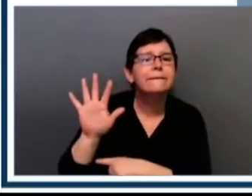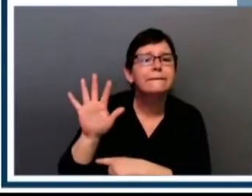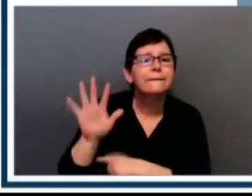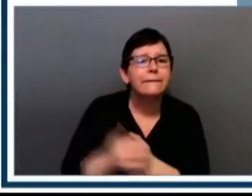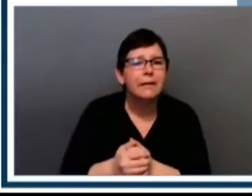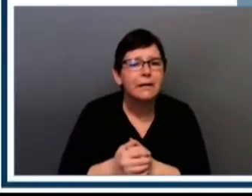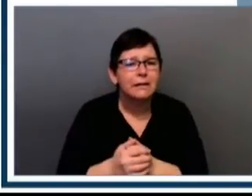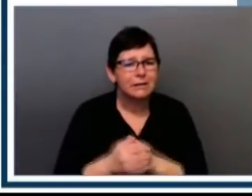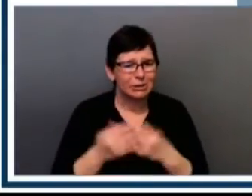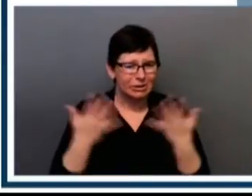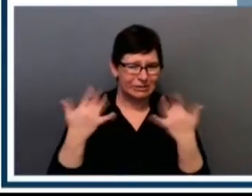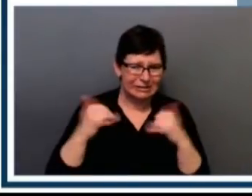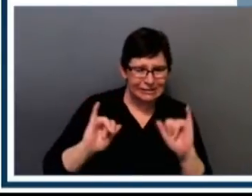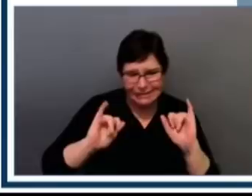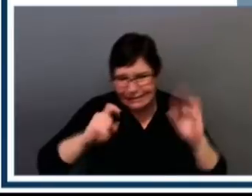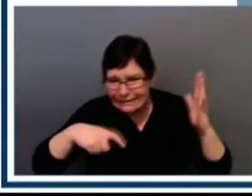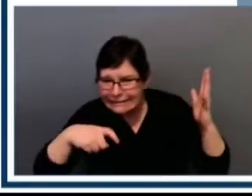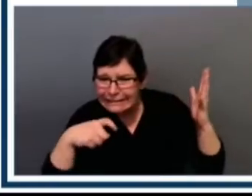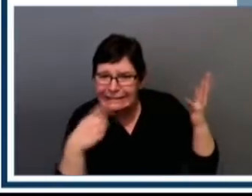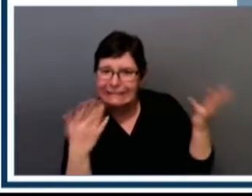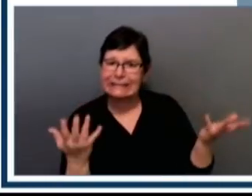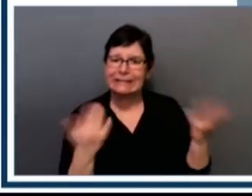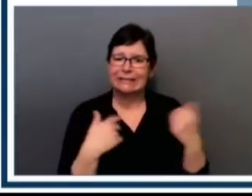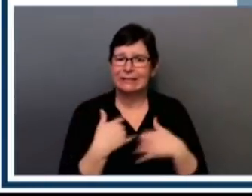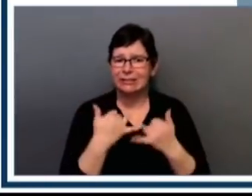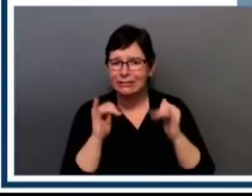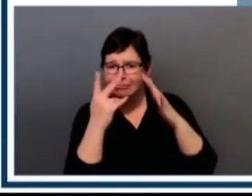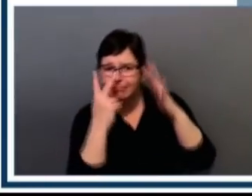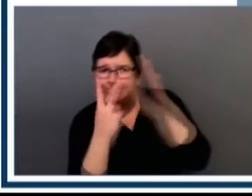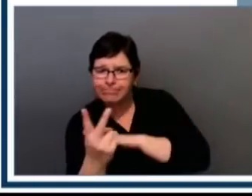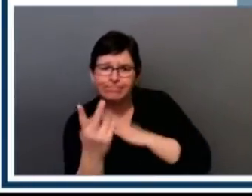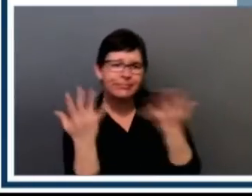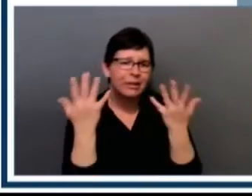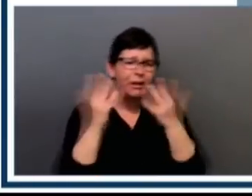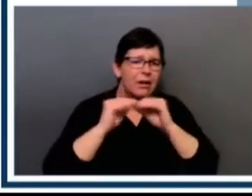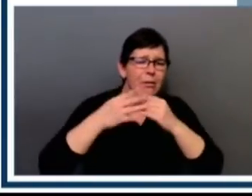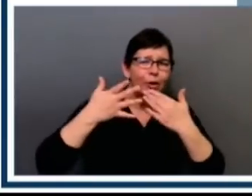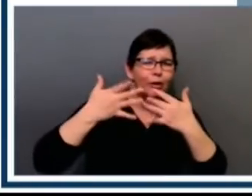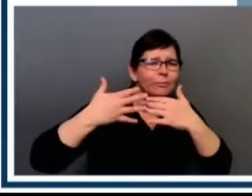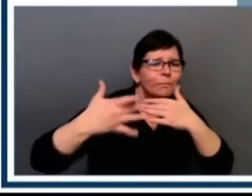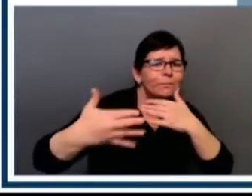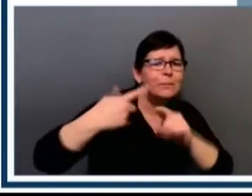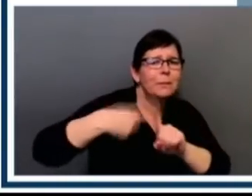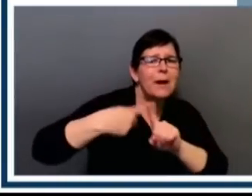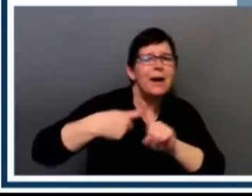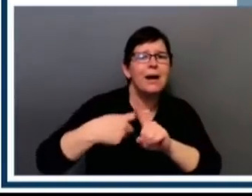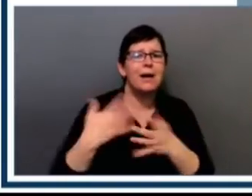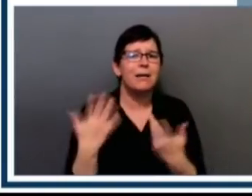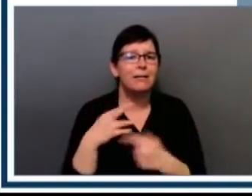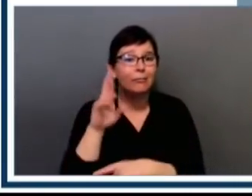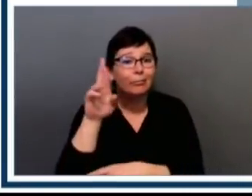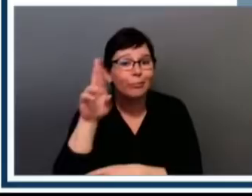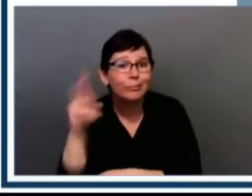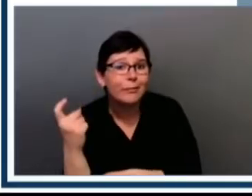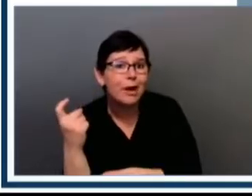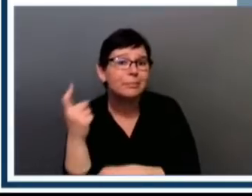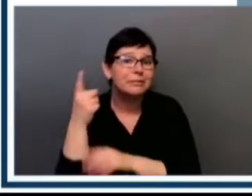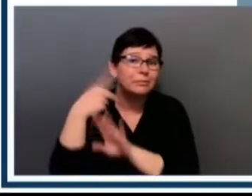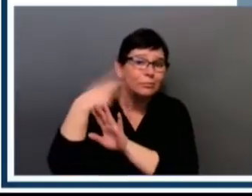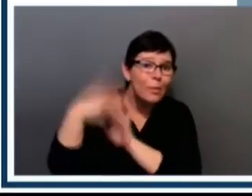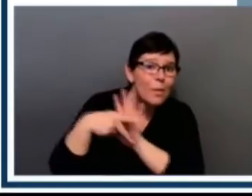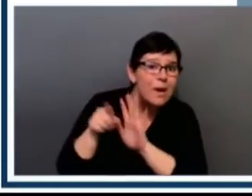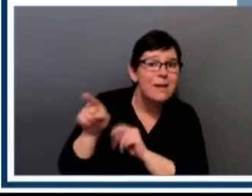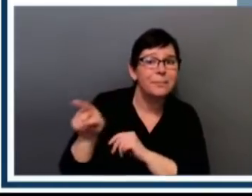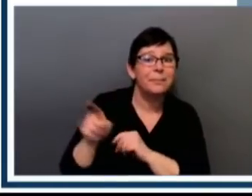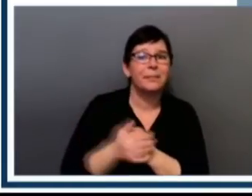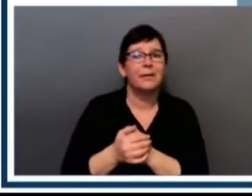and as we've talked about at a previous briefing, Public Health's doing some very creative, innovative work at a local level, looking at local